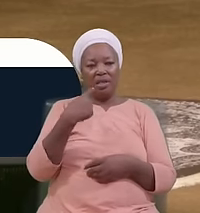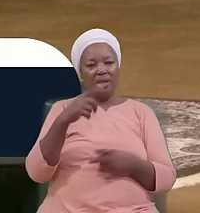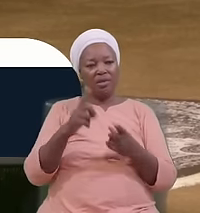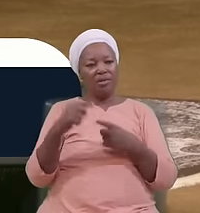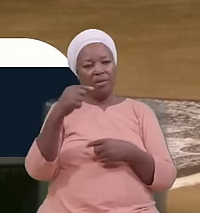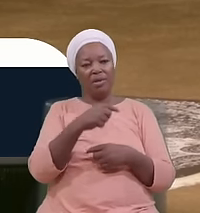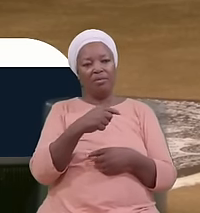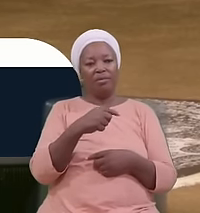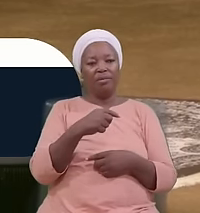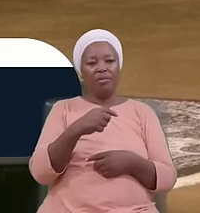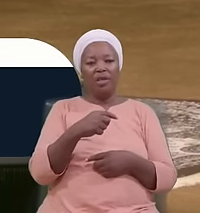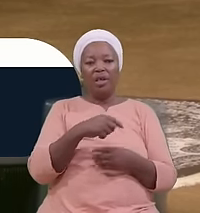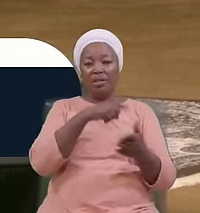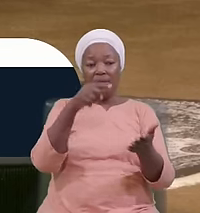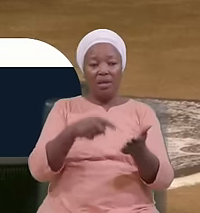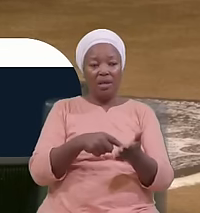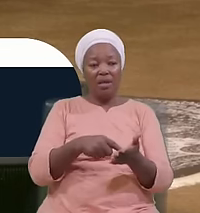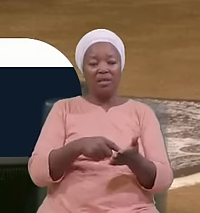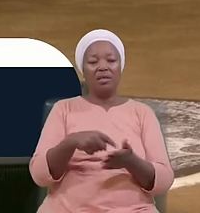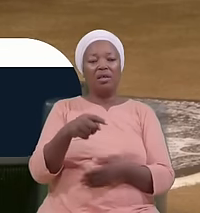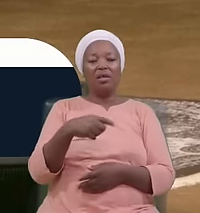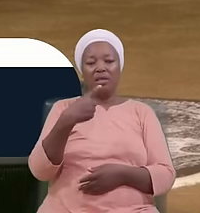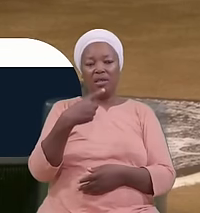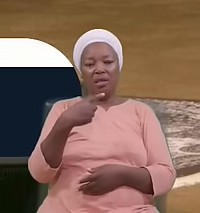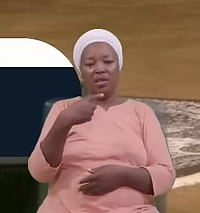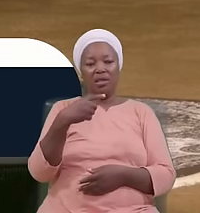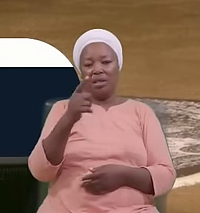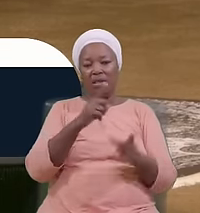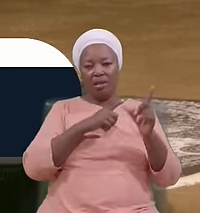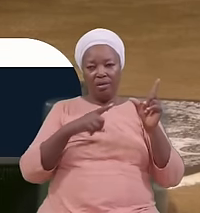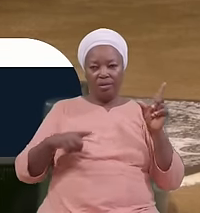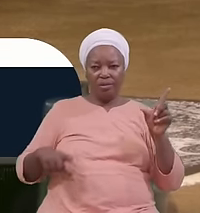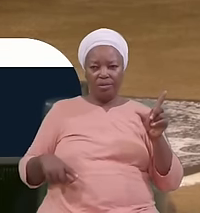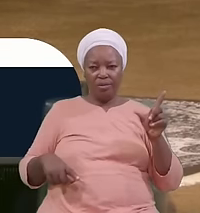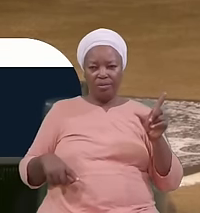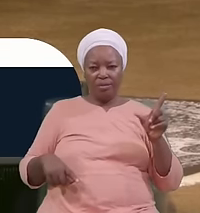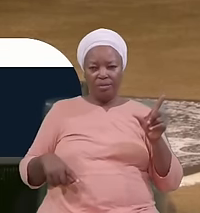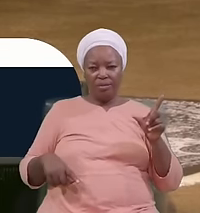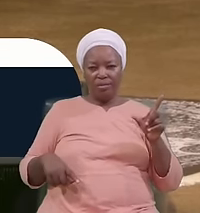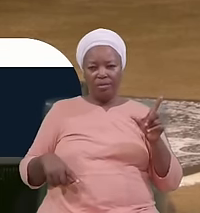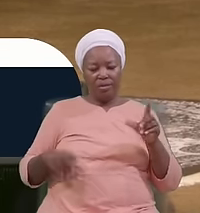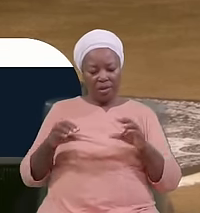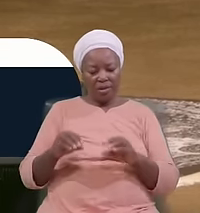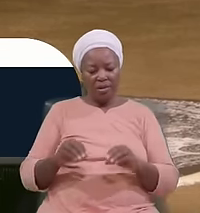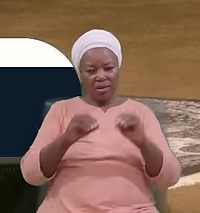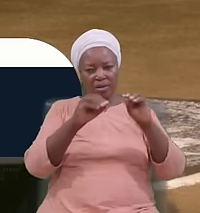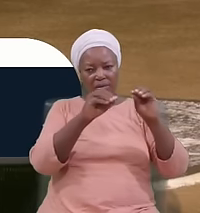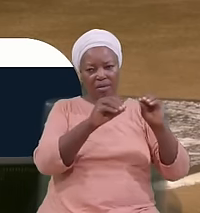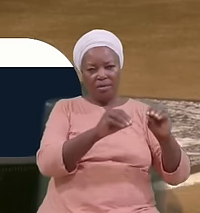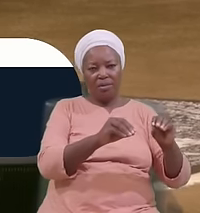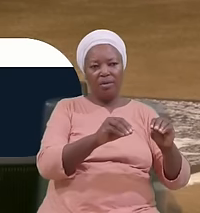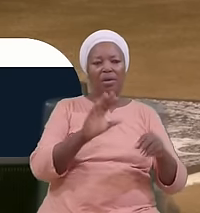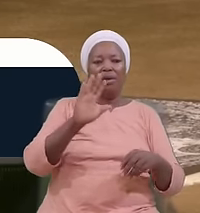him, thus says the Lord, set thine